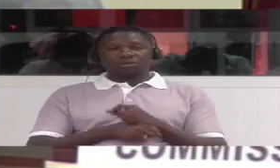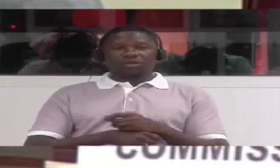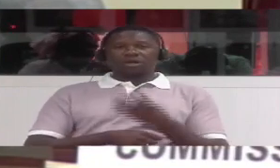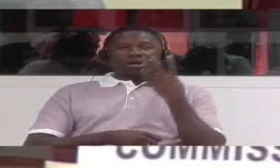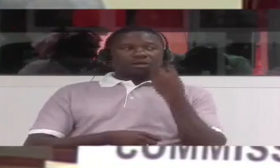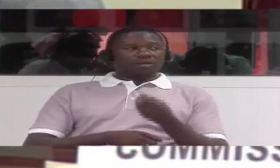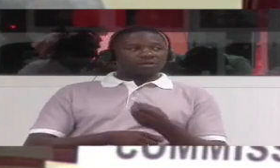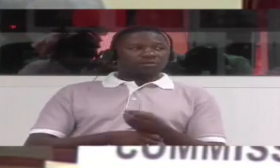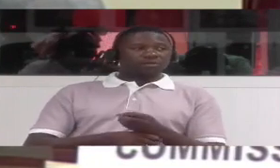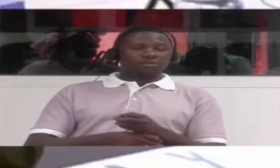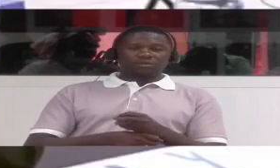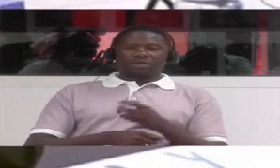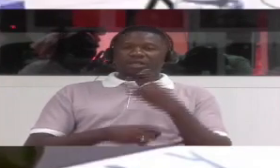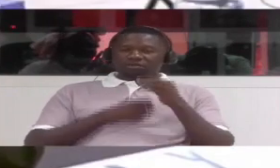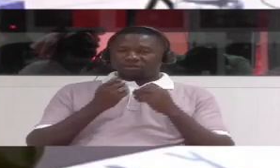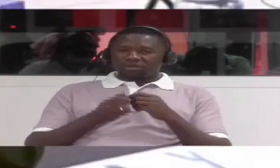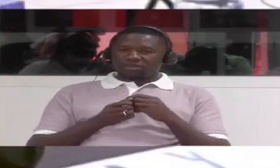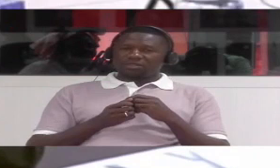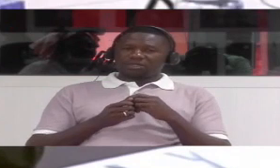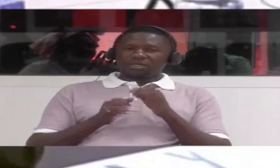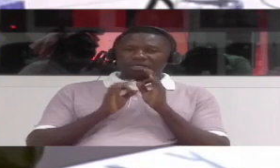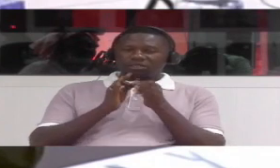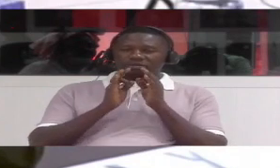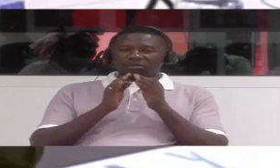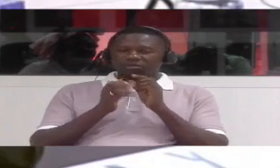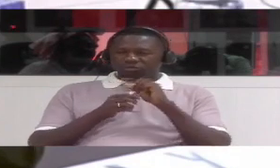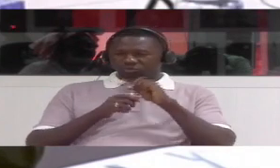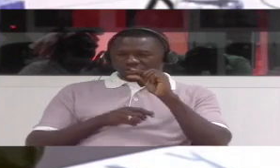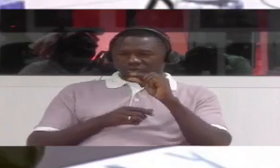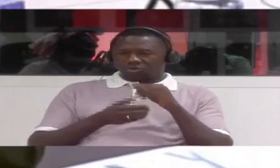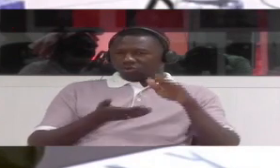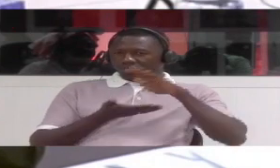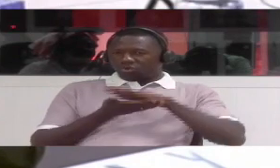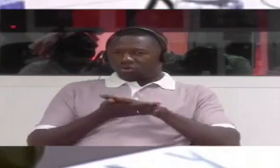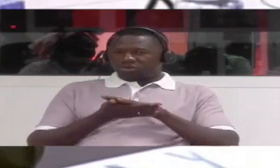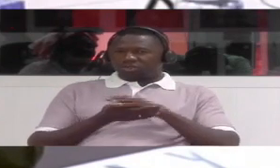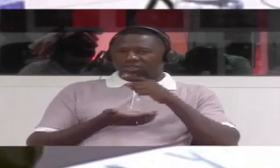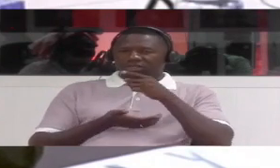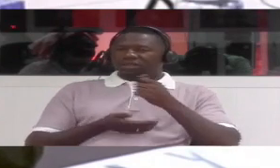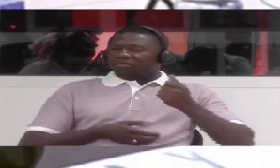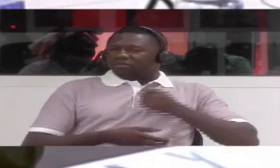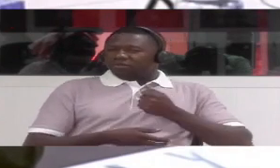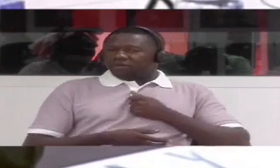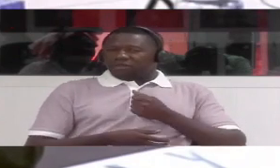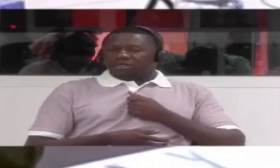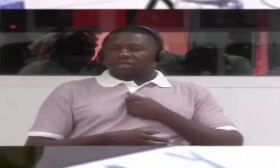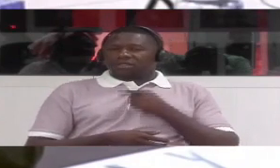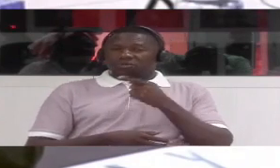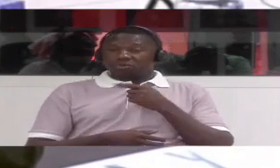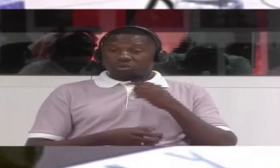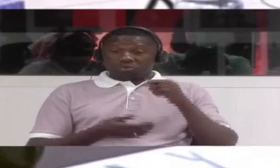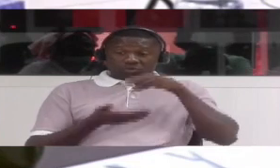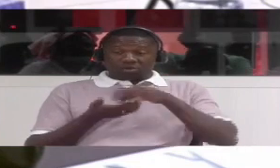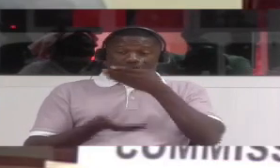If you can expound a little bit on the fear that really was put in